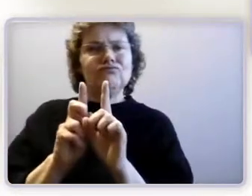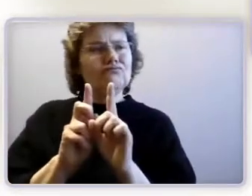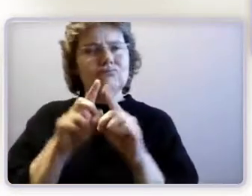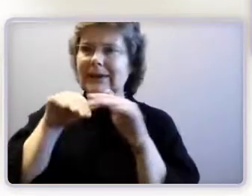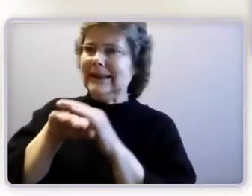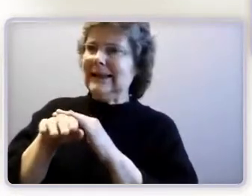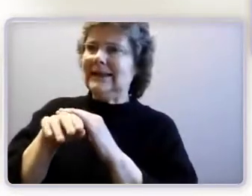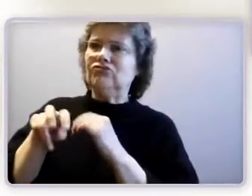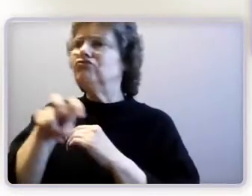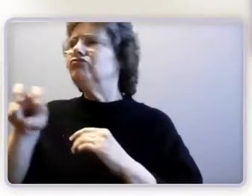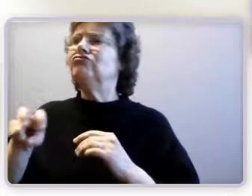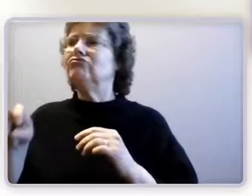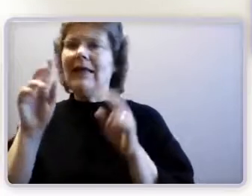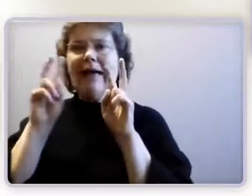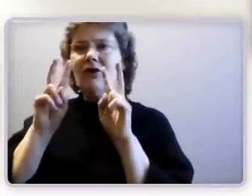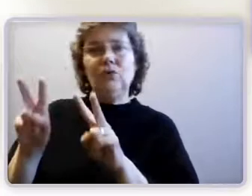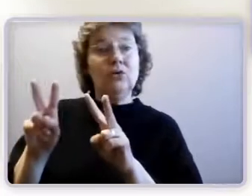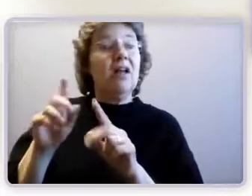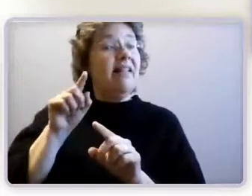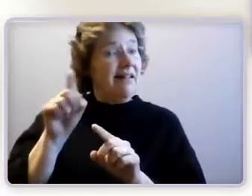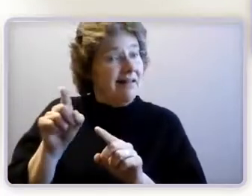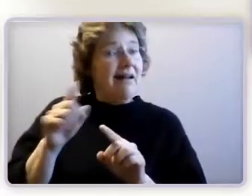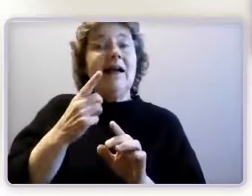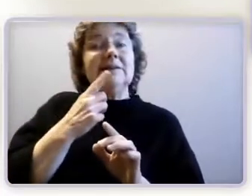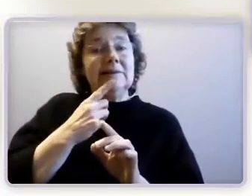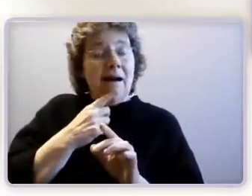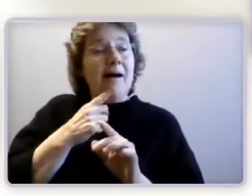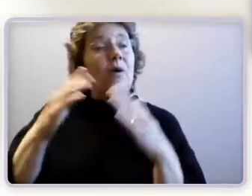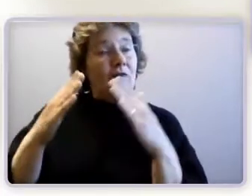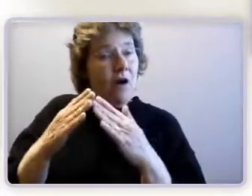able to live or that might be available to you.